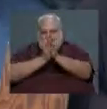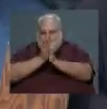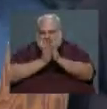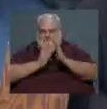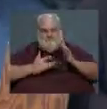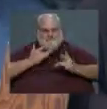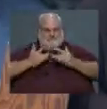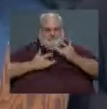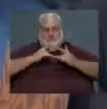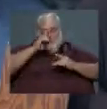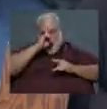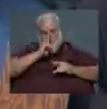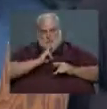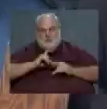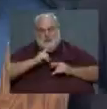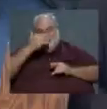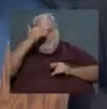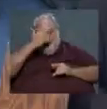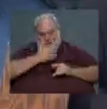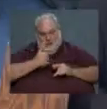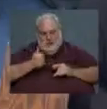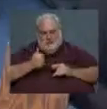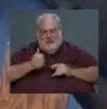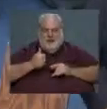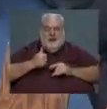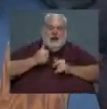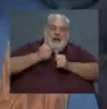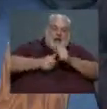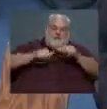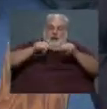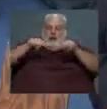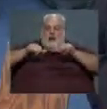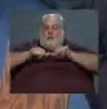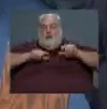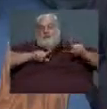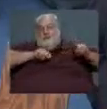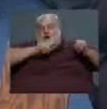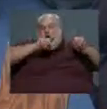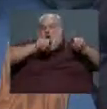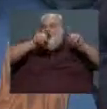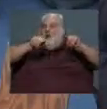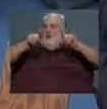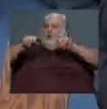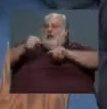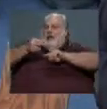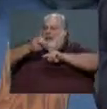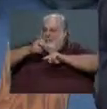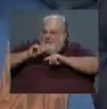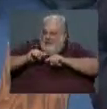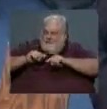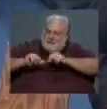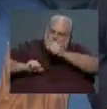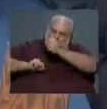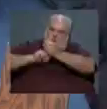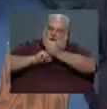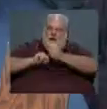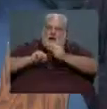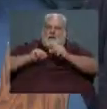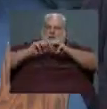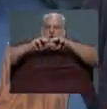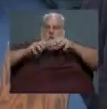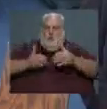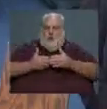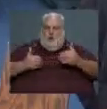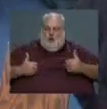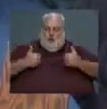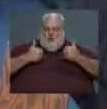excited about, honestly, is that everywhere that we've gone, people have been really supportive of the Youth Master Plan. And more than anything, what